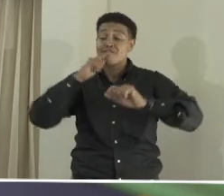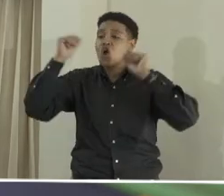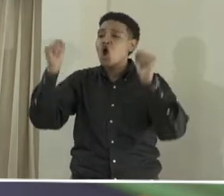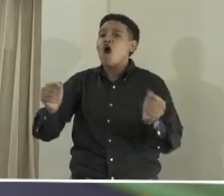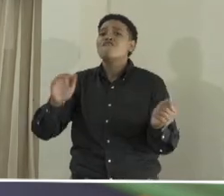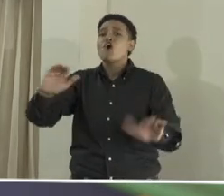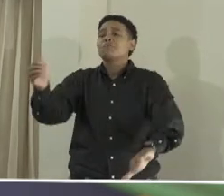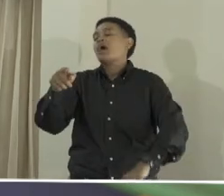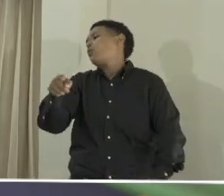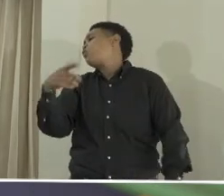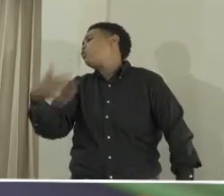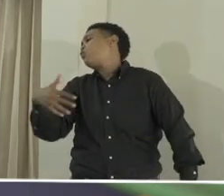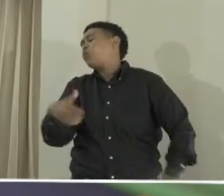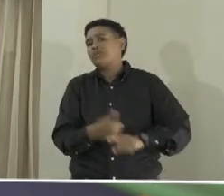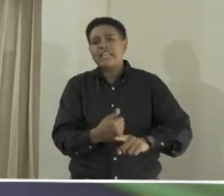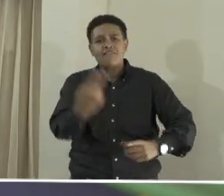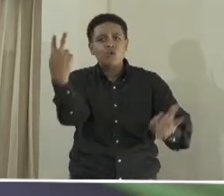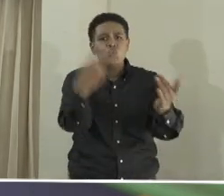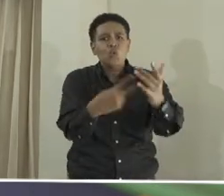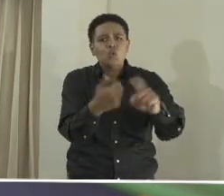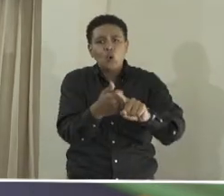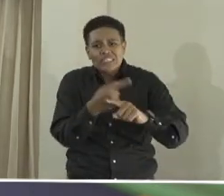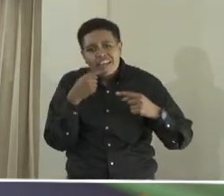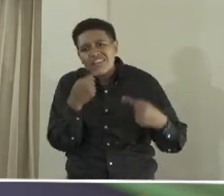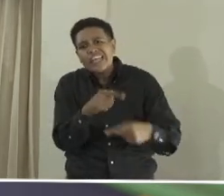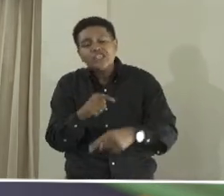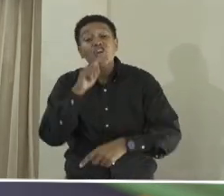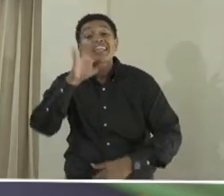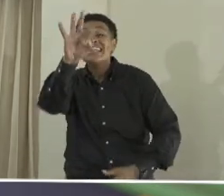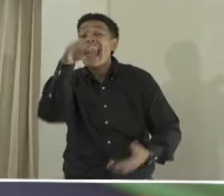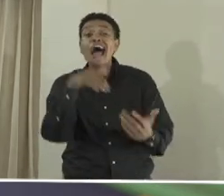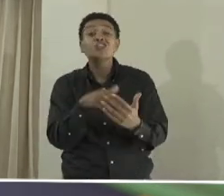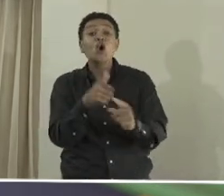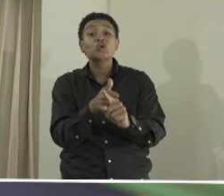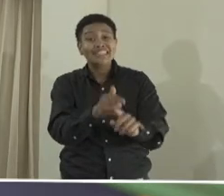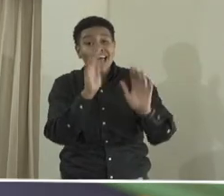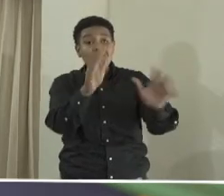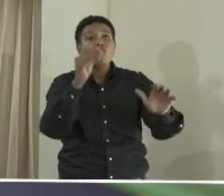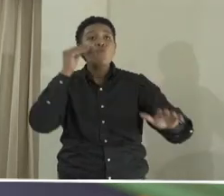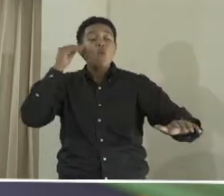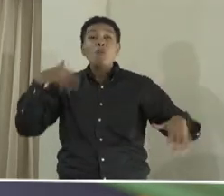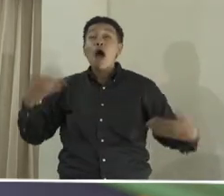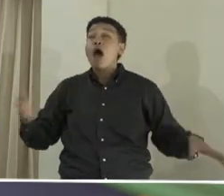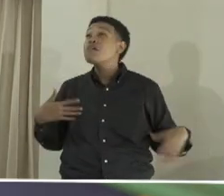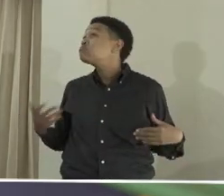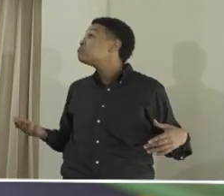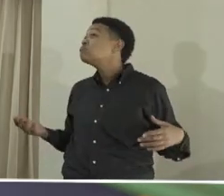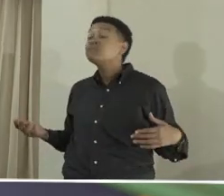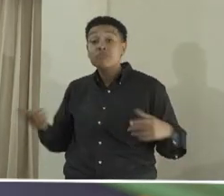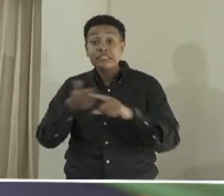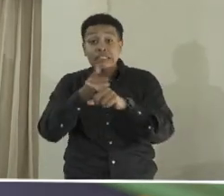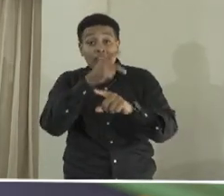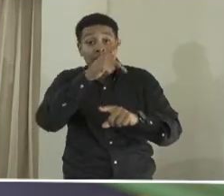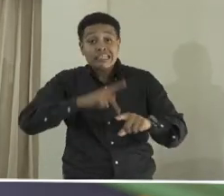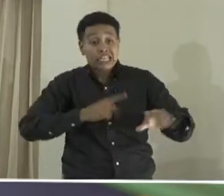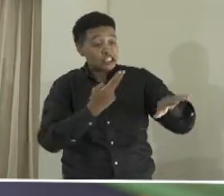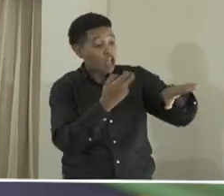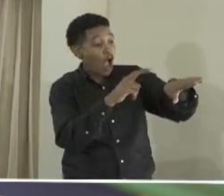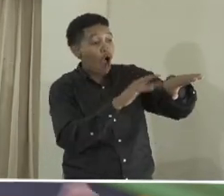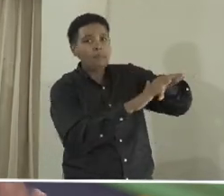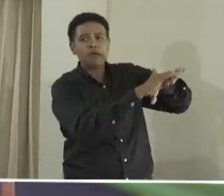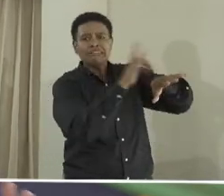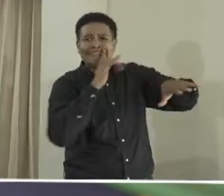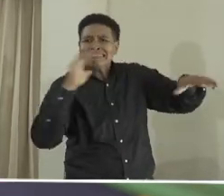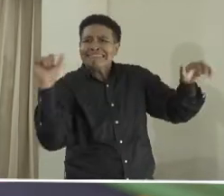dead, 2,000 were injured, 9,000 were left homeless. The Kingston Harbor was damaged,